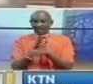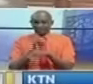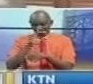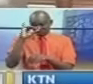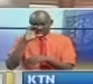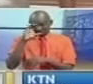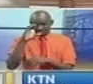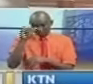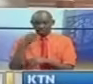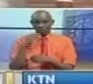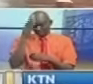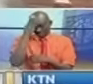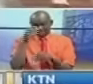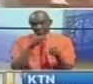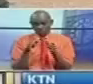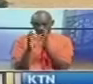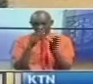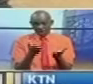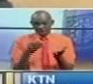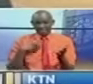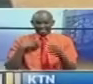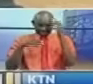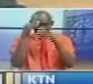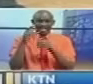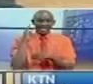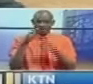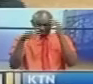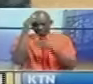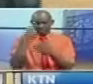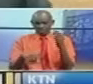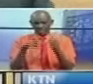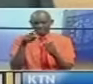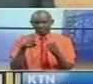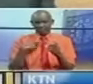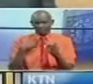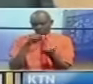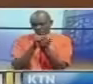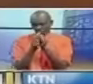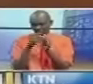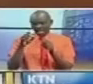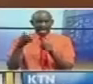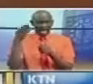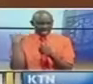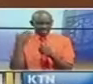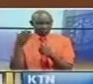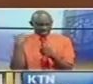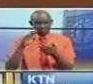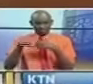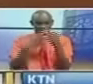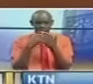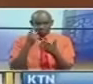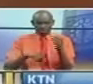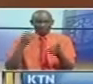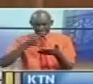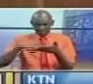of Monday's move. But legal experts argue that the decision to amend or update the earlier petition ought to have been approved by the